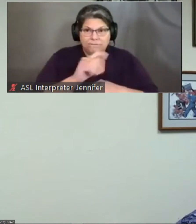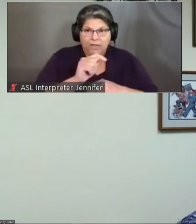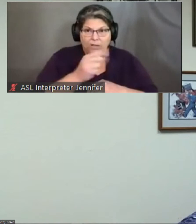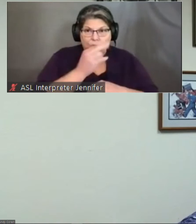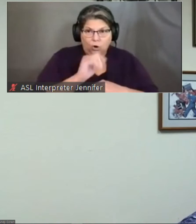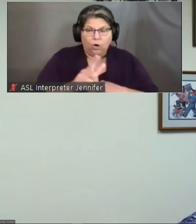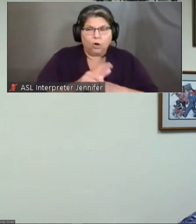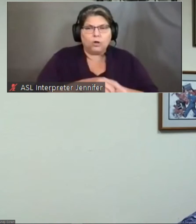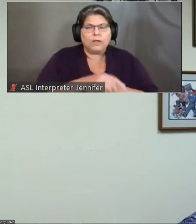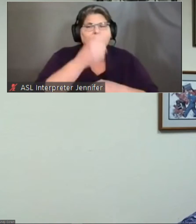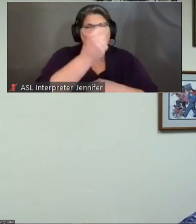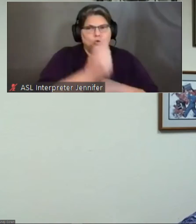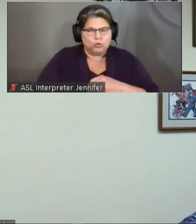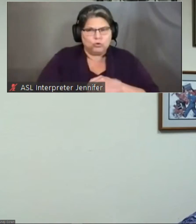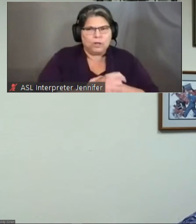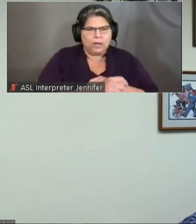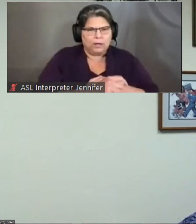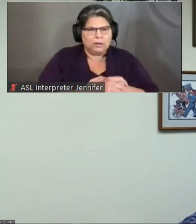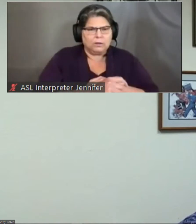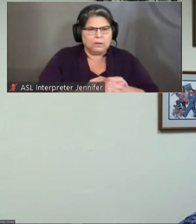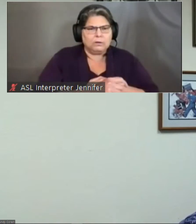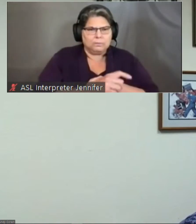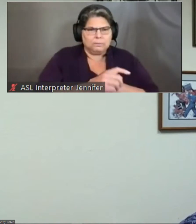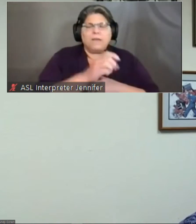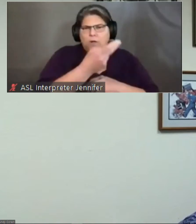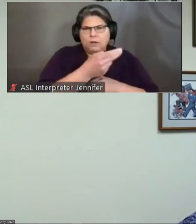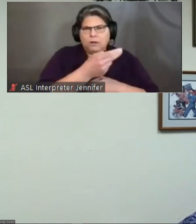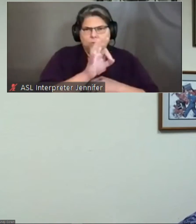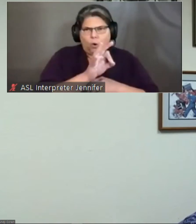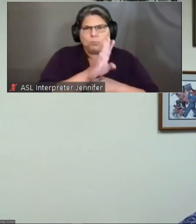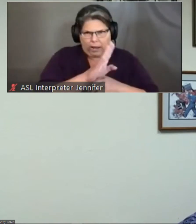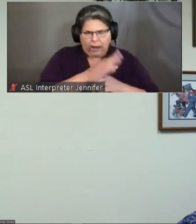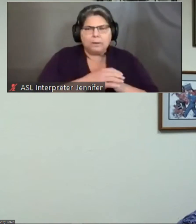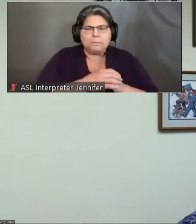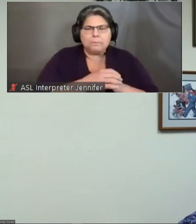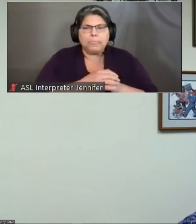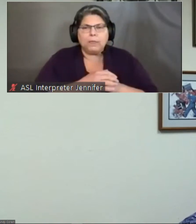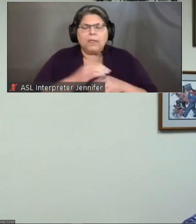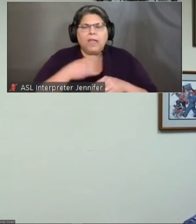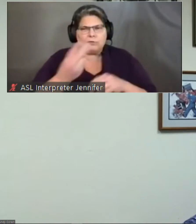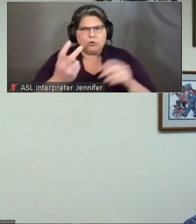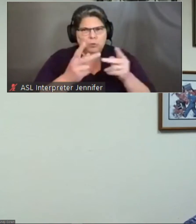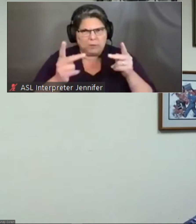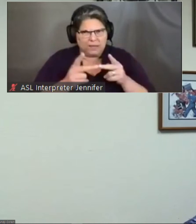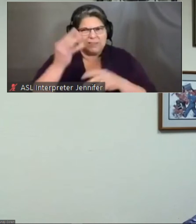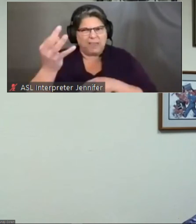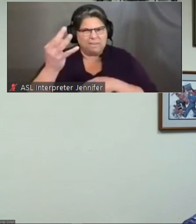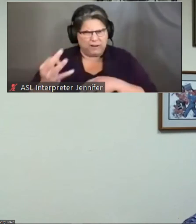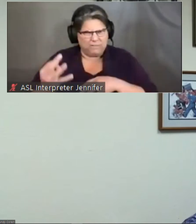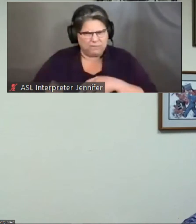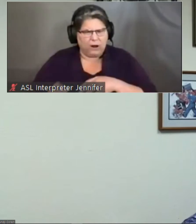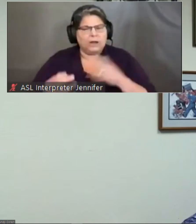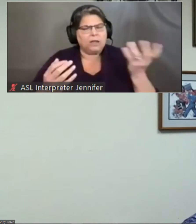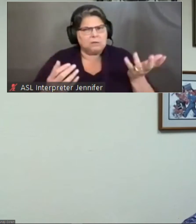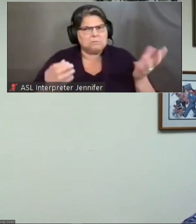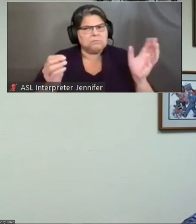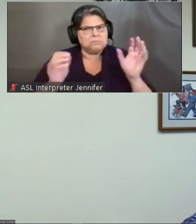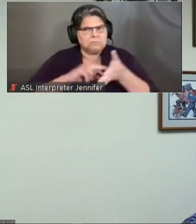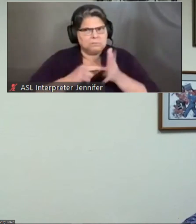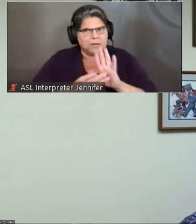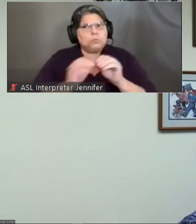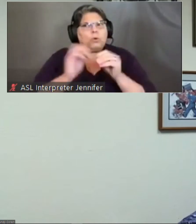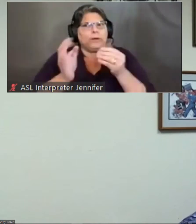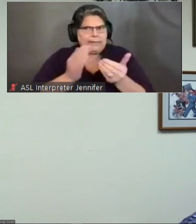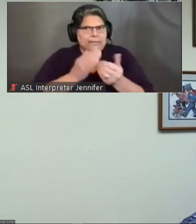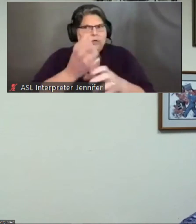We've successfully arranged the travel team to visit 2 sites every Friday, which is more efficient and more available than it was